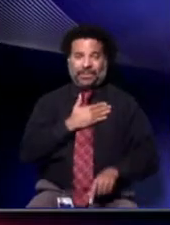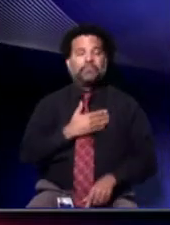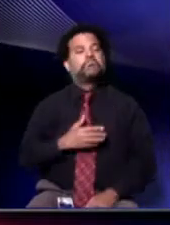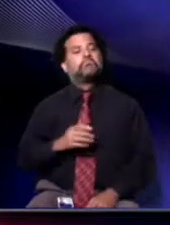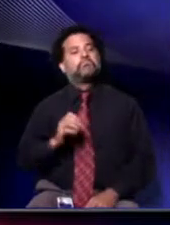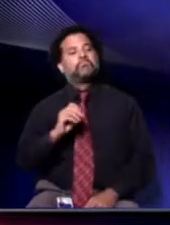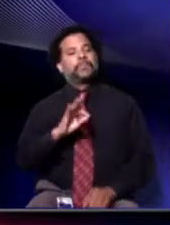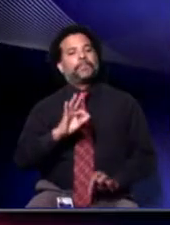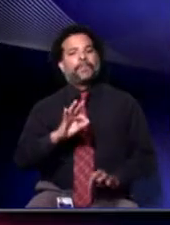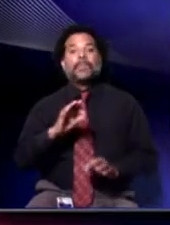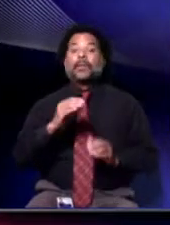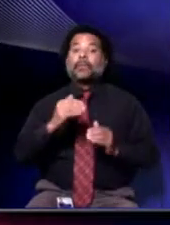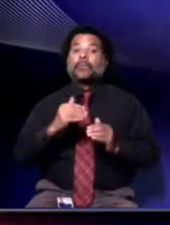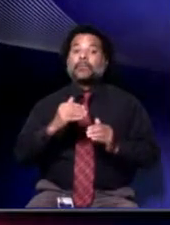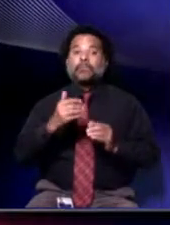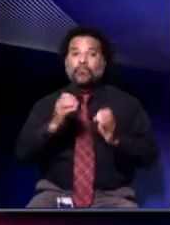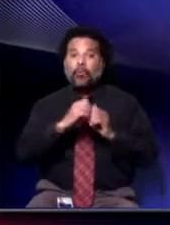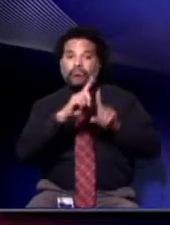Any questions for Dr. Rex?